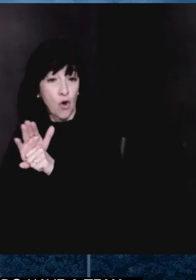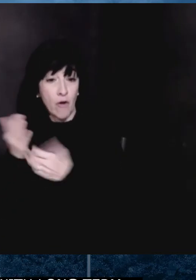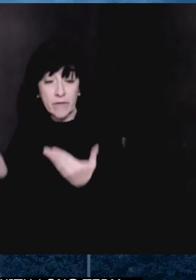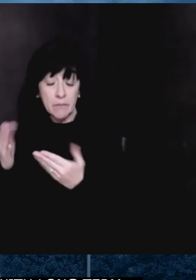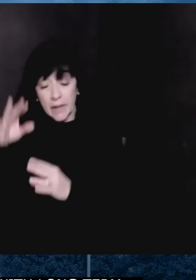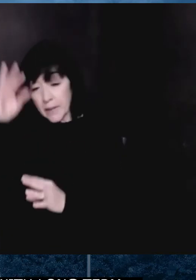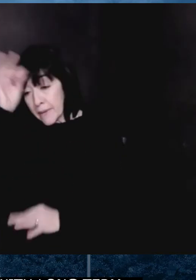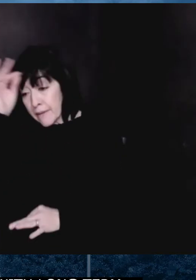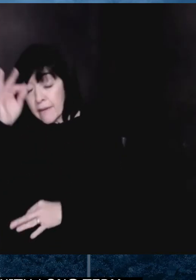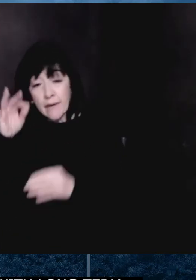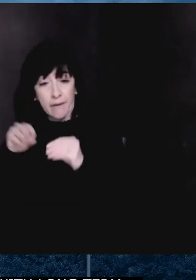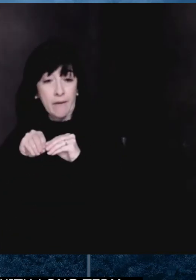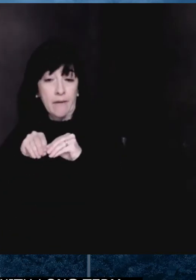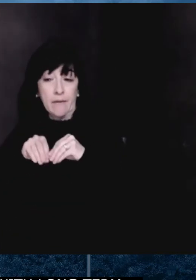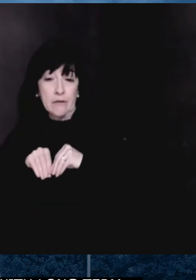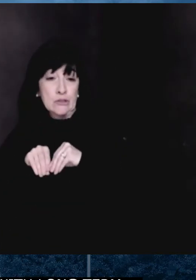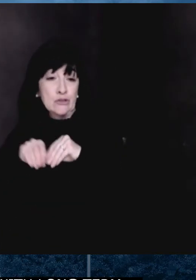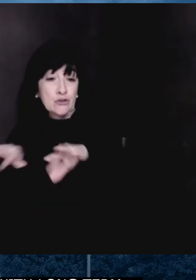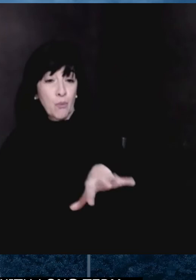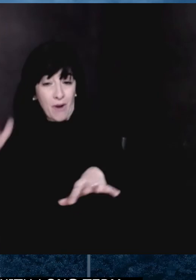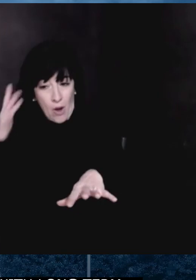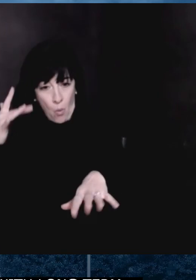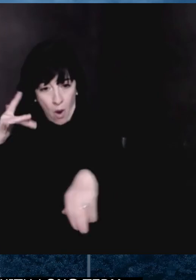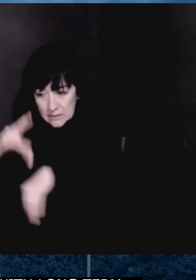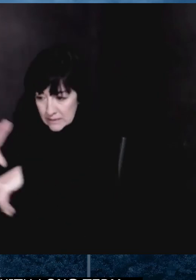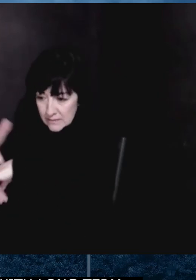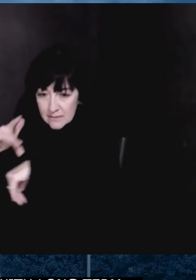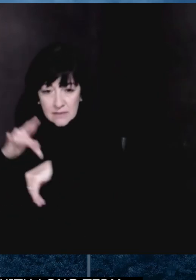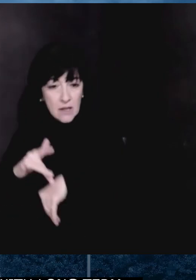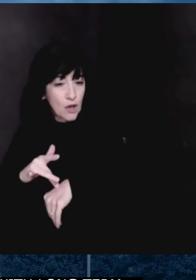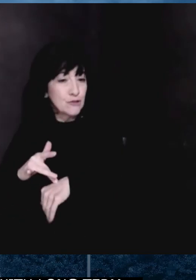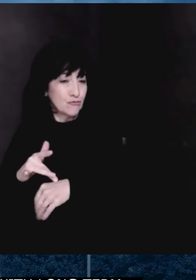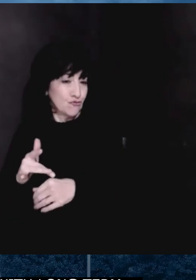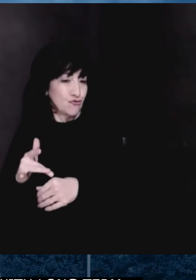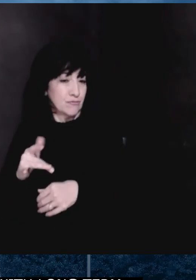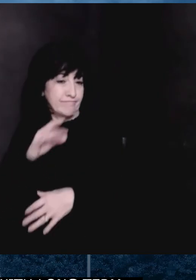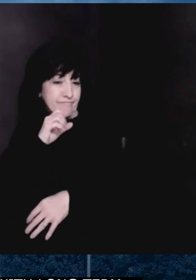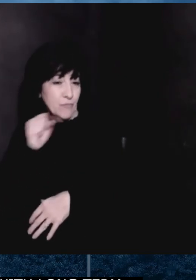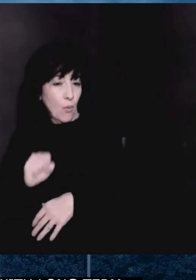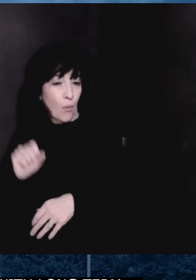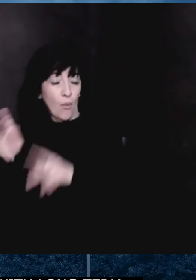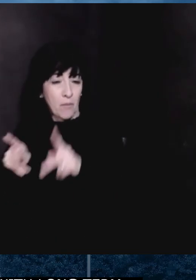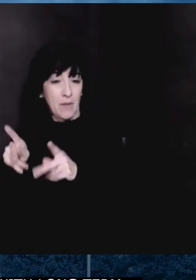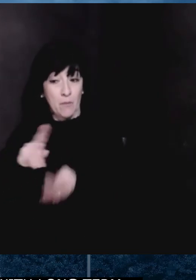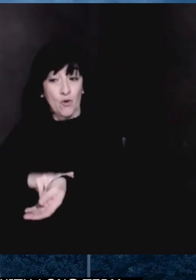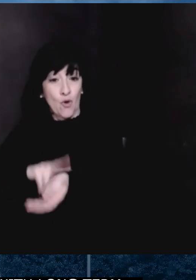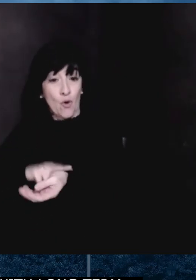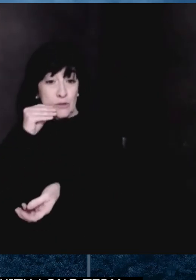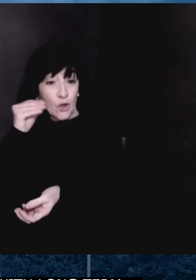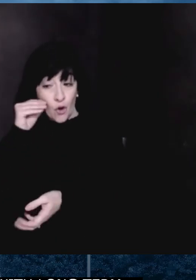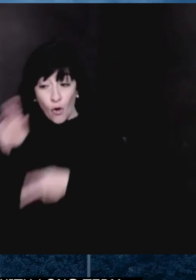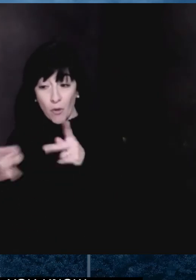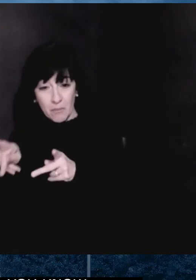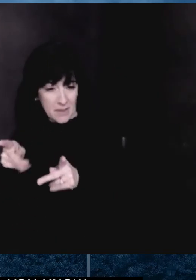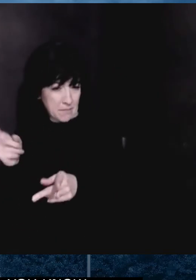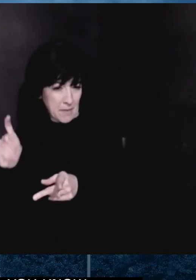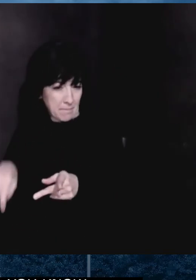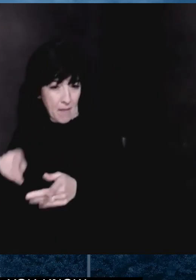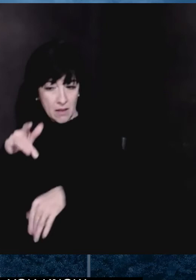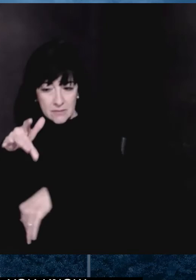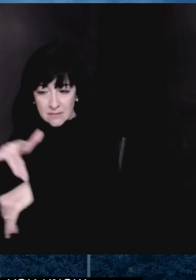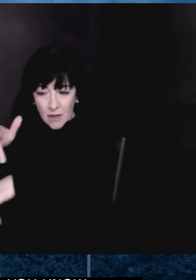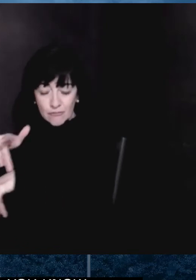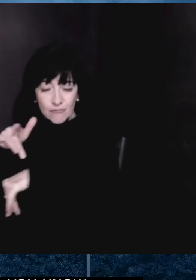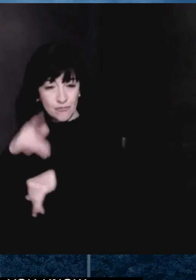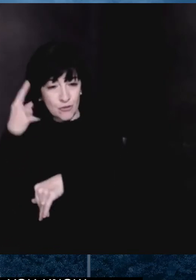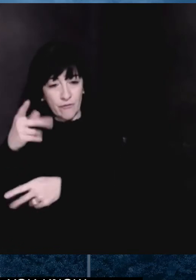efforts. The testing, certainly is helpful. And in Kent County and